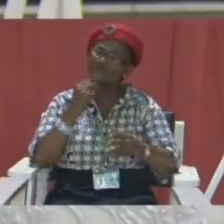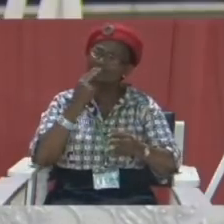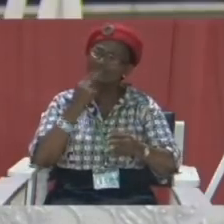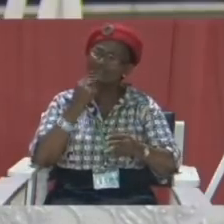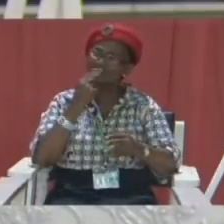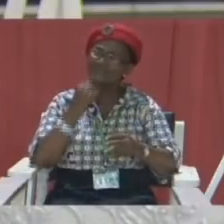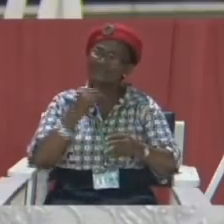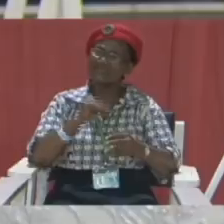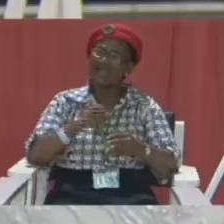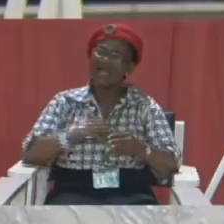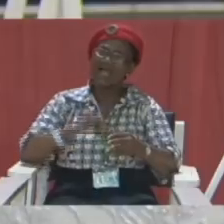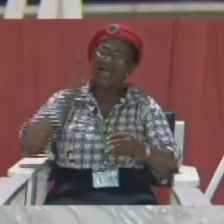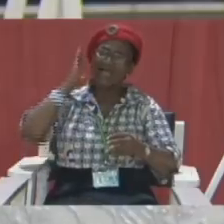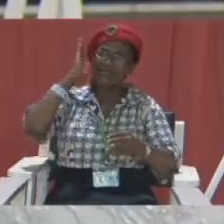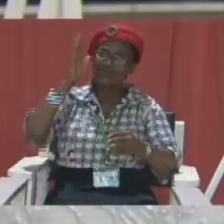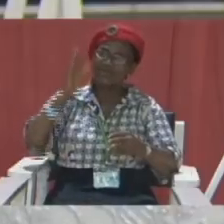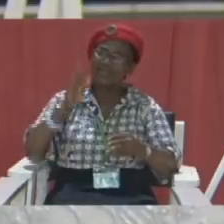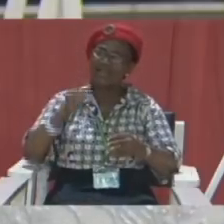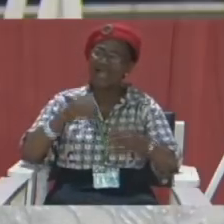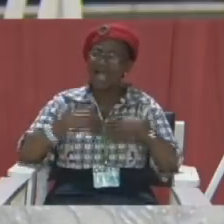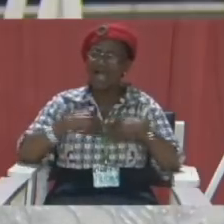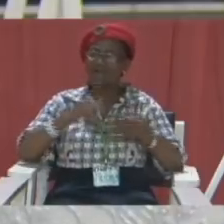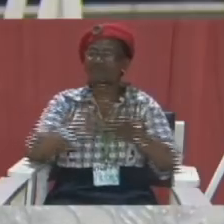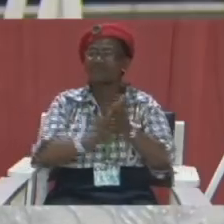become 50